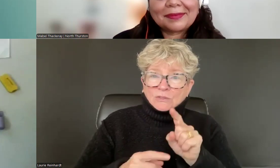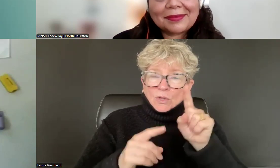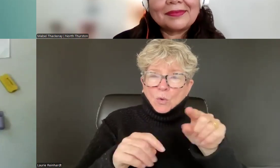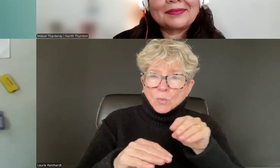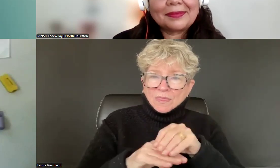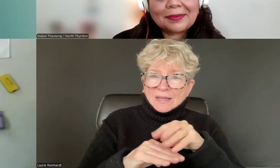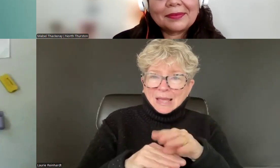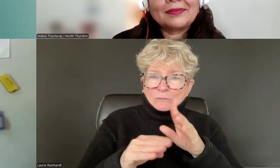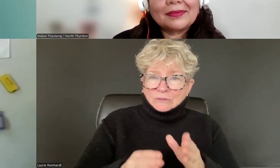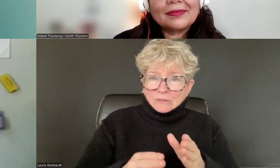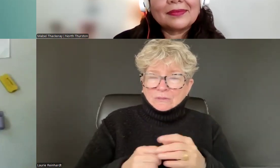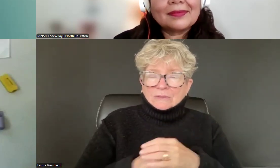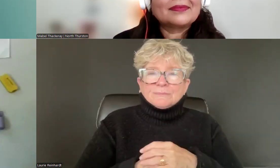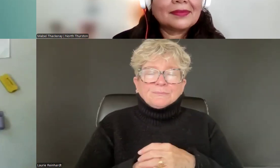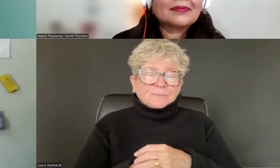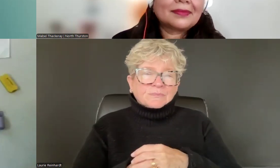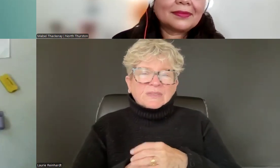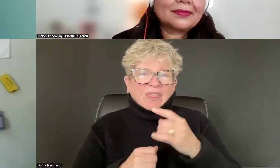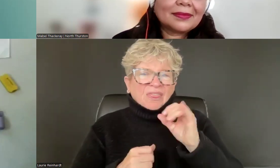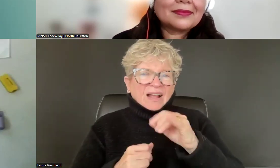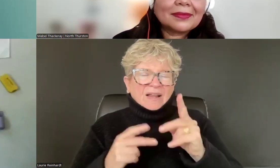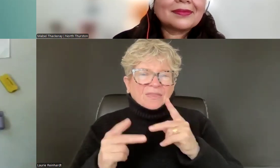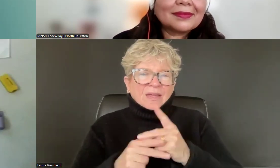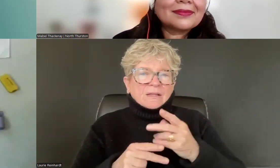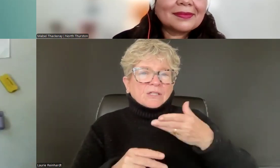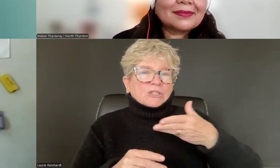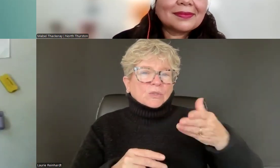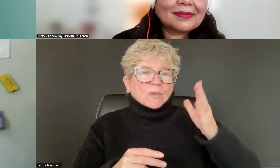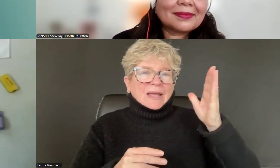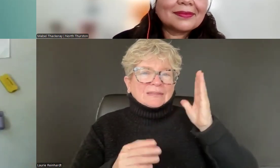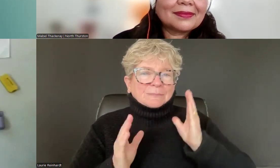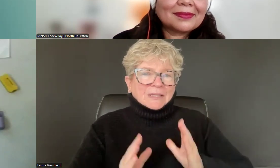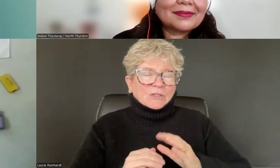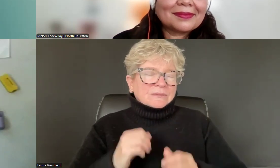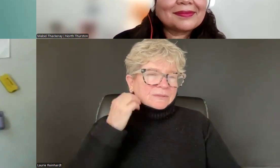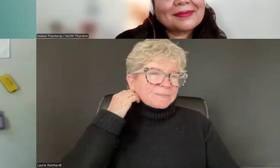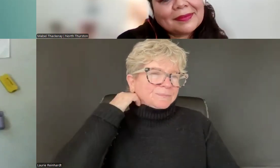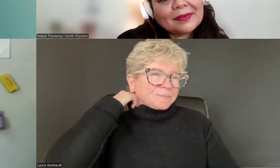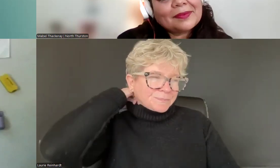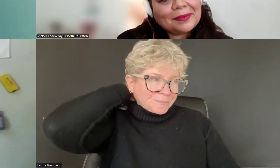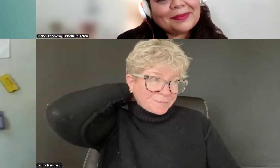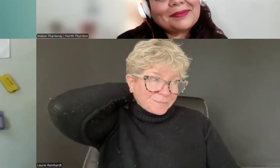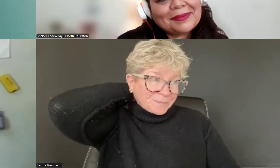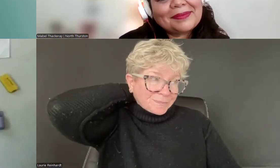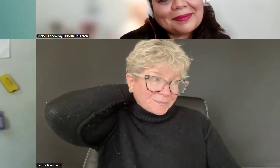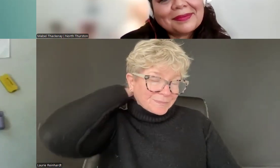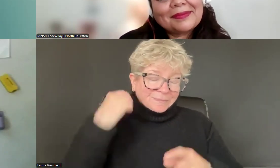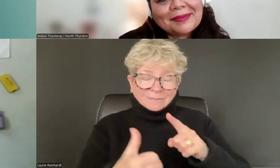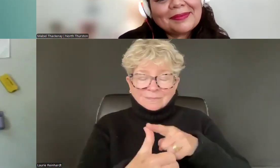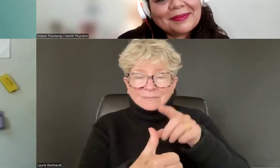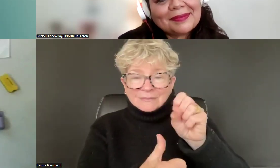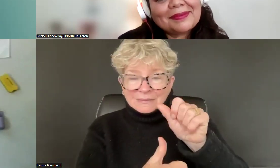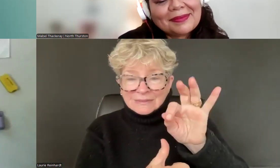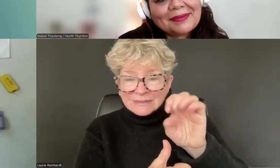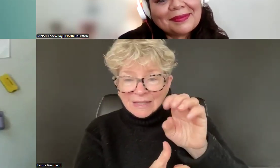And so there were a lot of, when we had guests come in, I had guests from all those places I named, Safe Place and the Youth